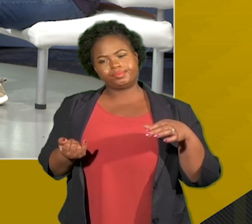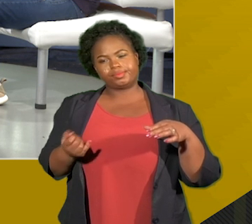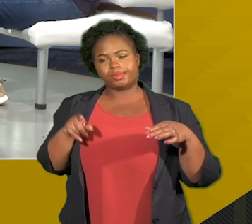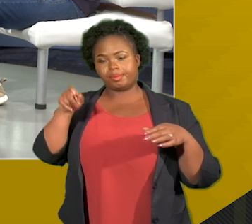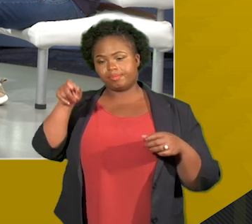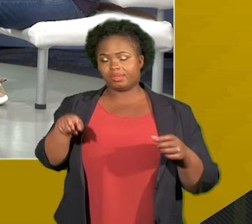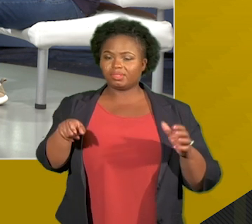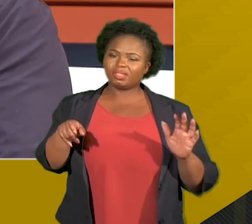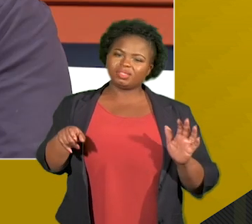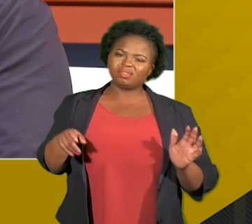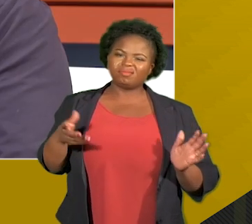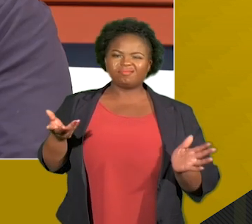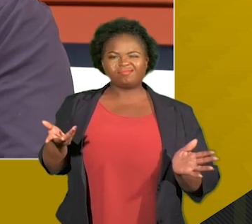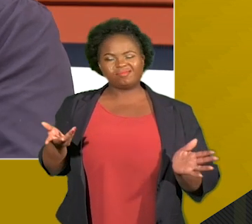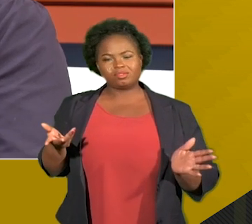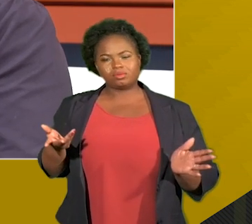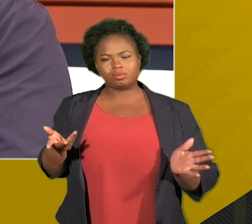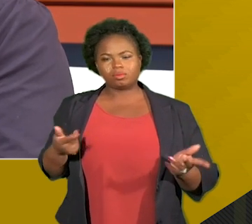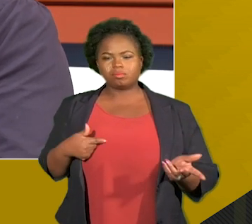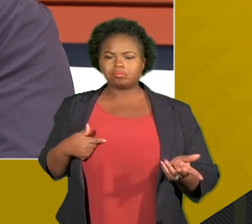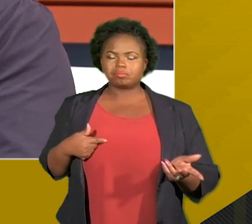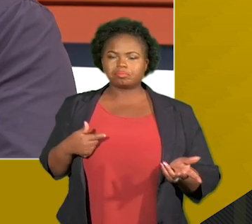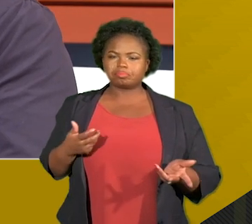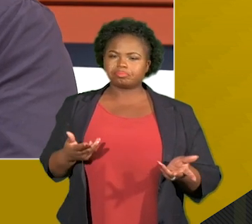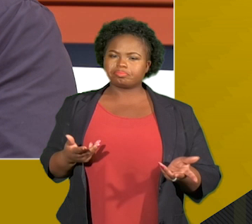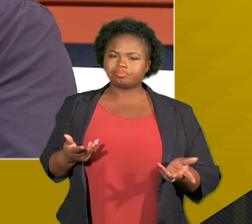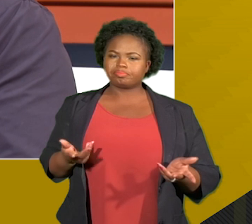who has a sense of, you know, who's been introduced into